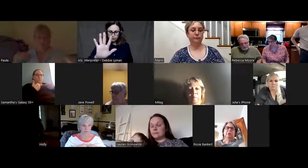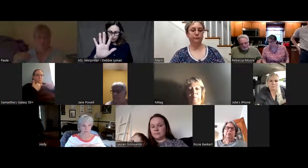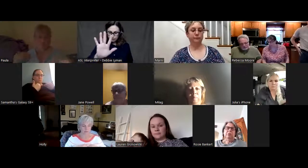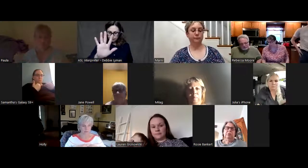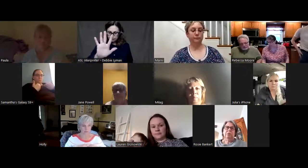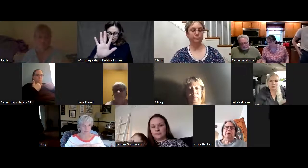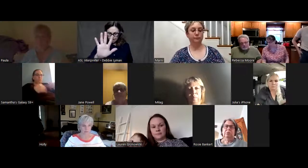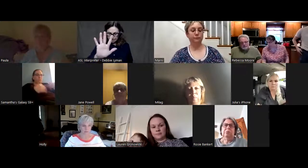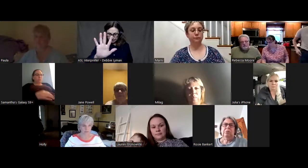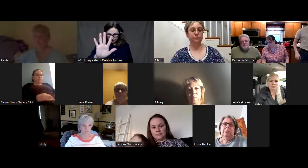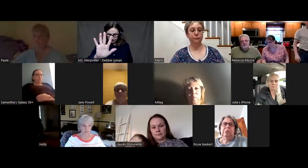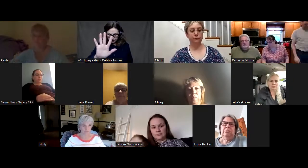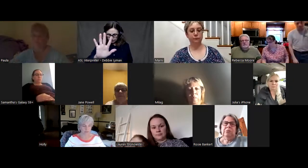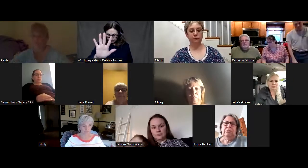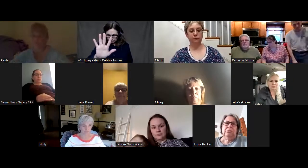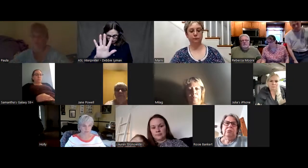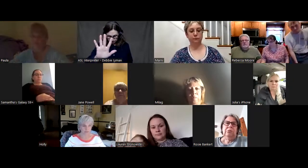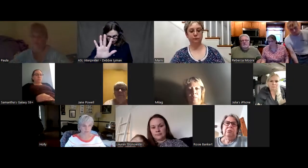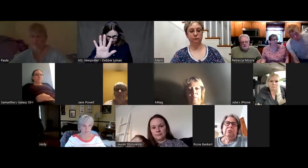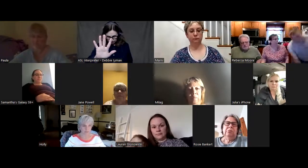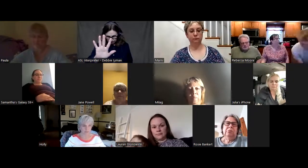Okay, number 5.